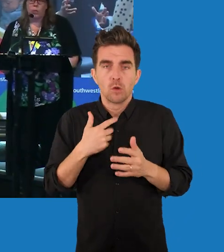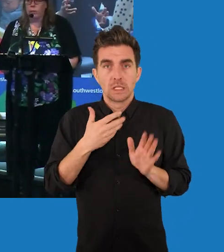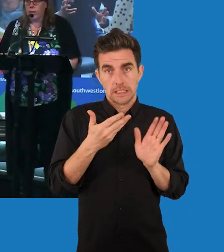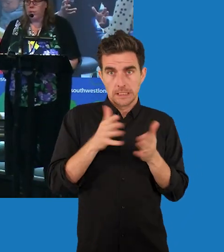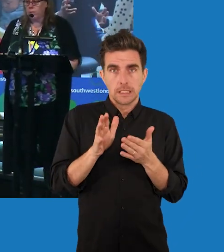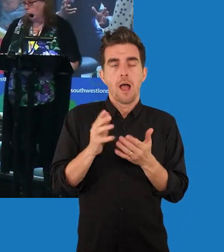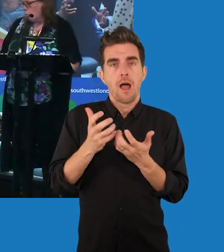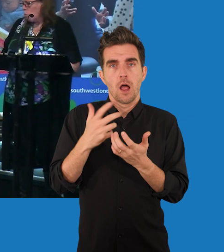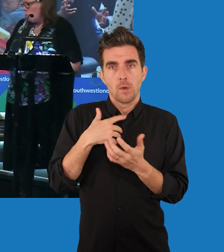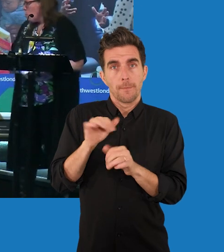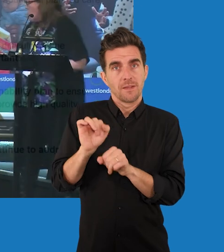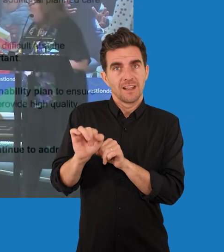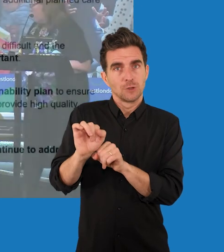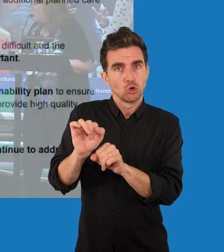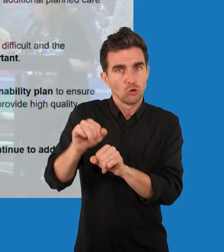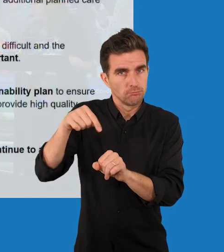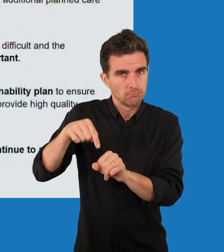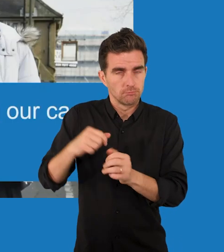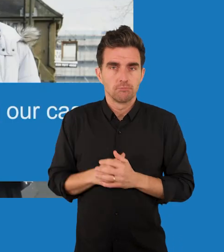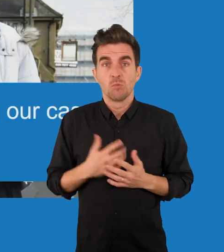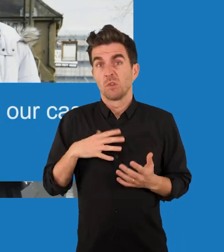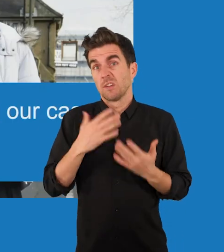we shift to prevention.